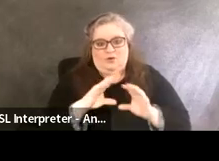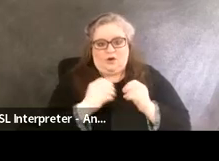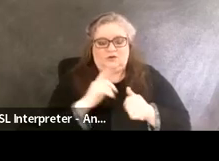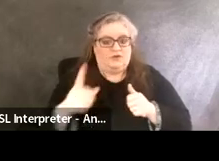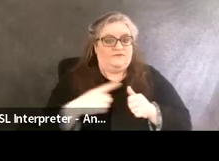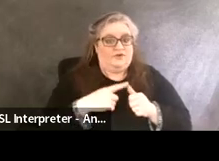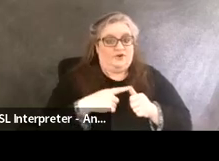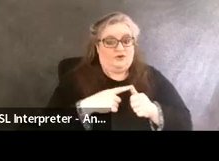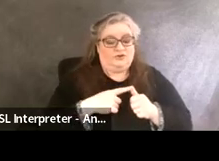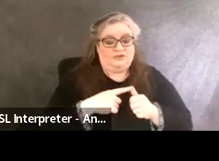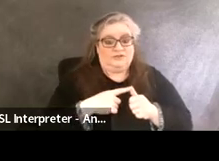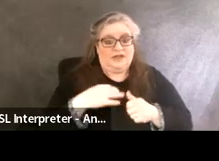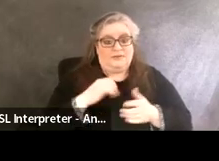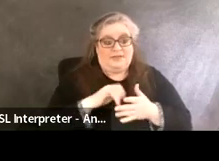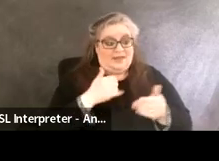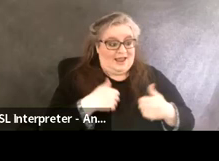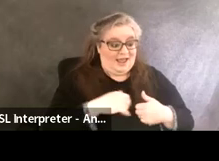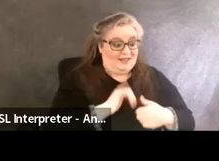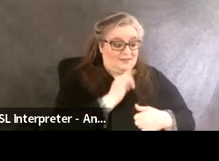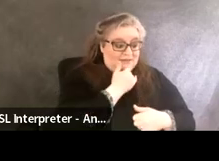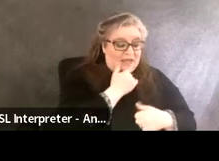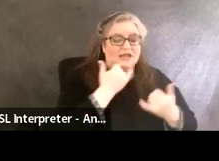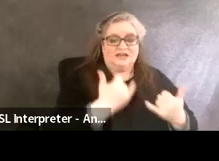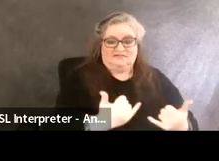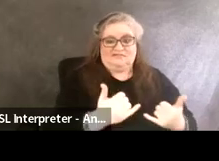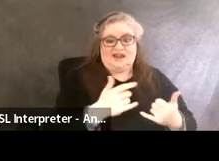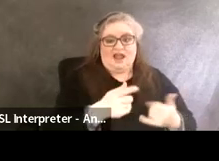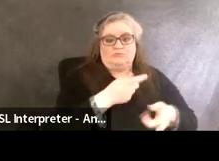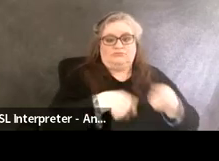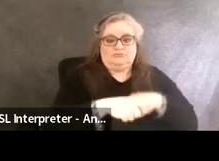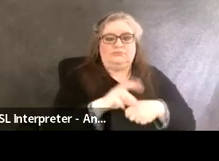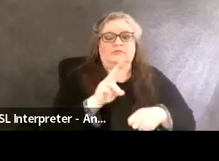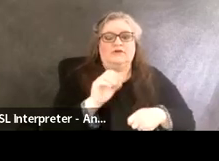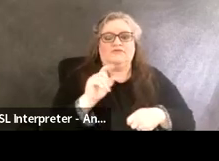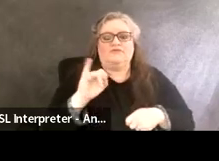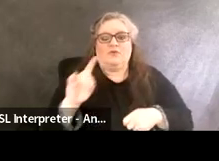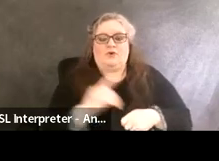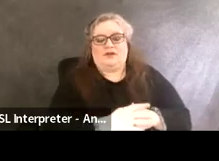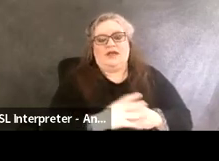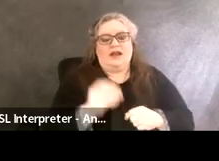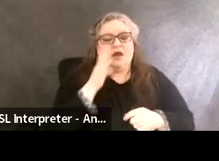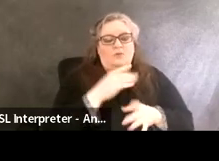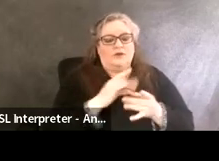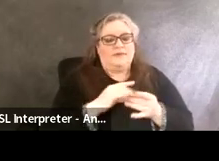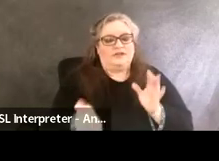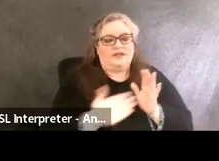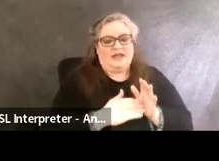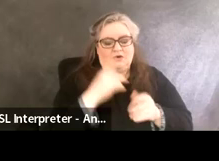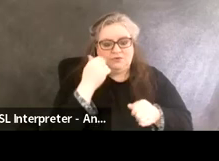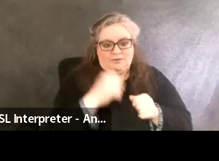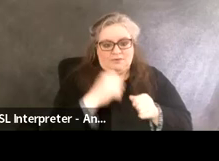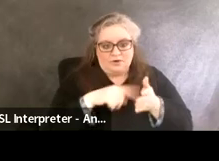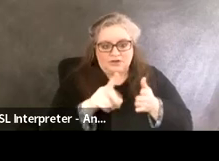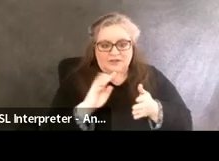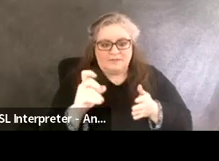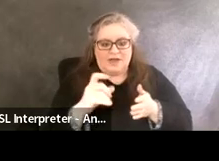first application that had the mistake in it will now be void. And again, I'm going to mention it one more time. Remember to check that